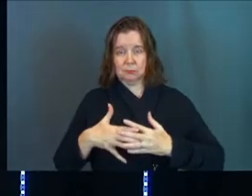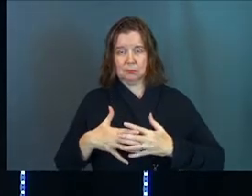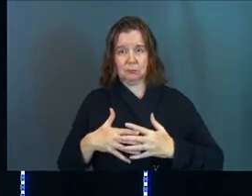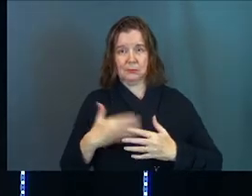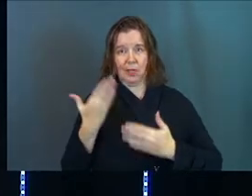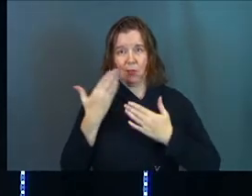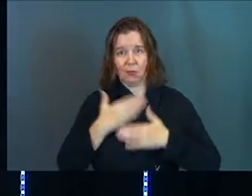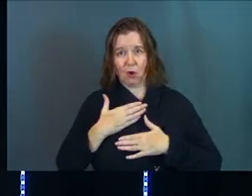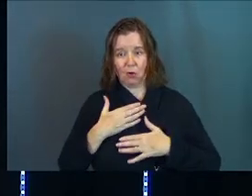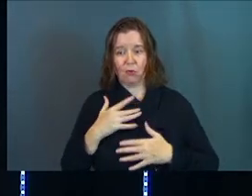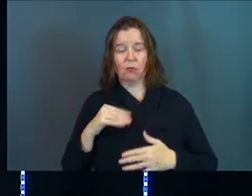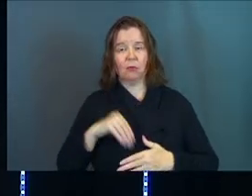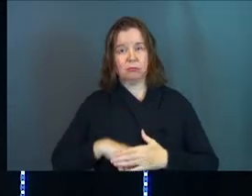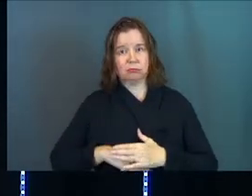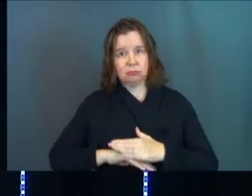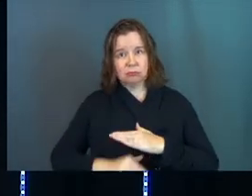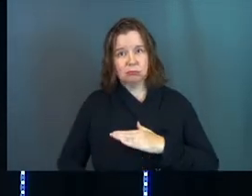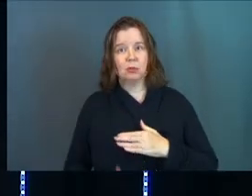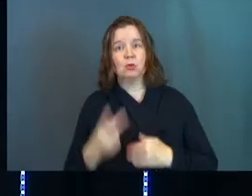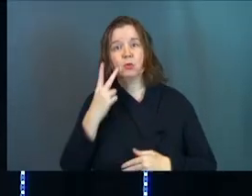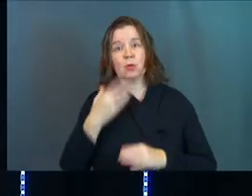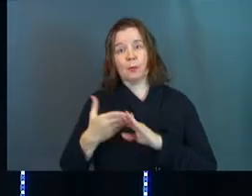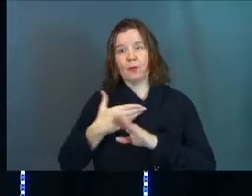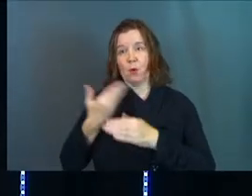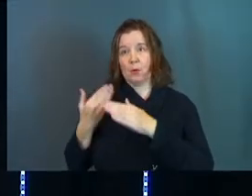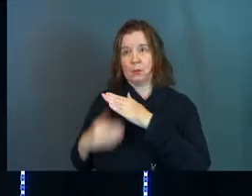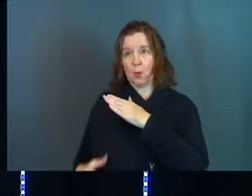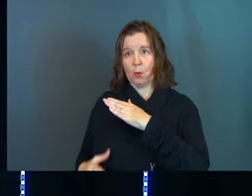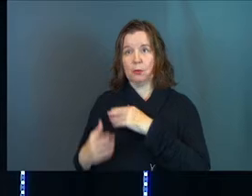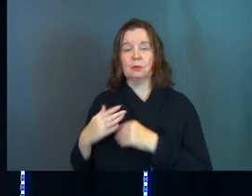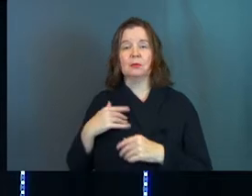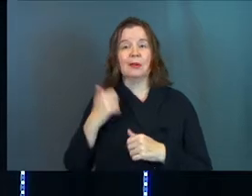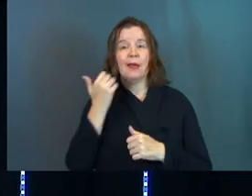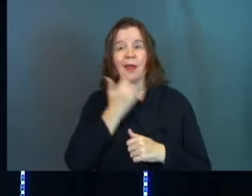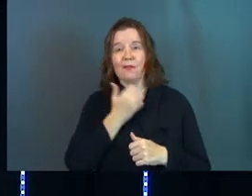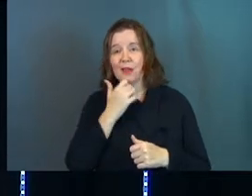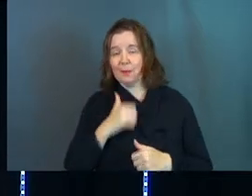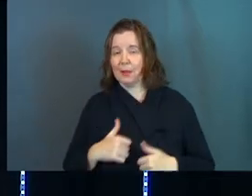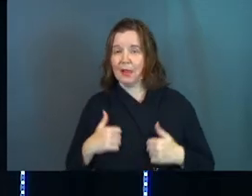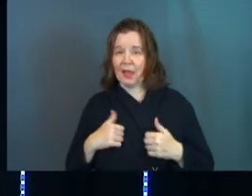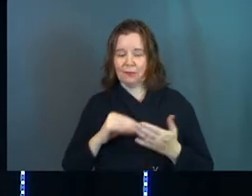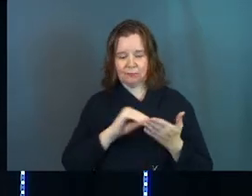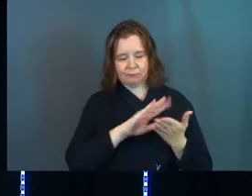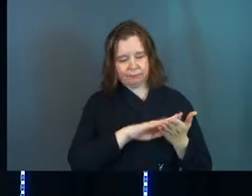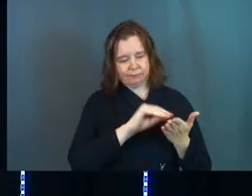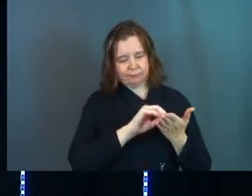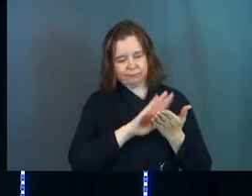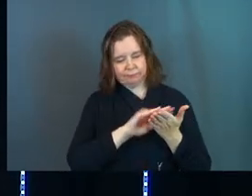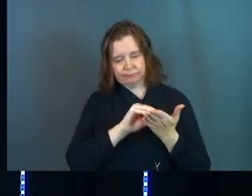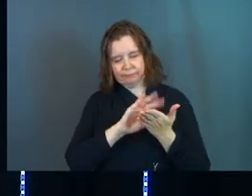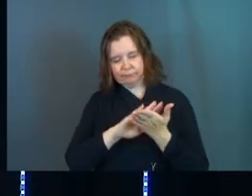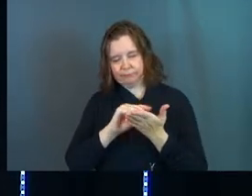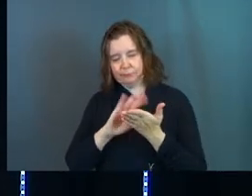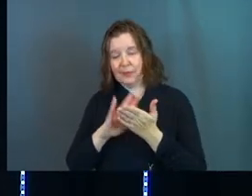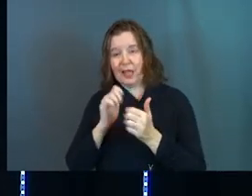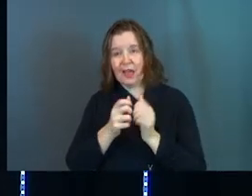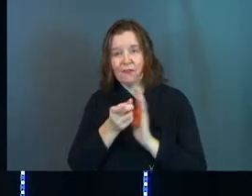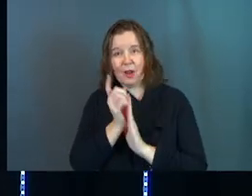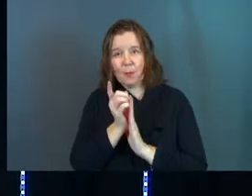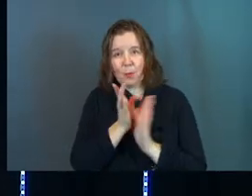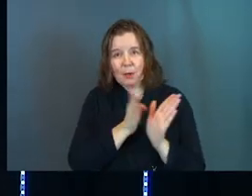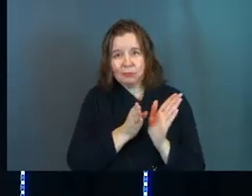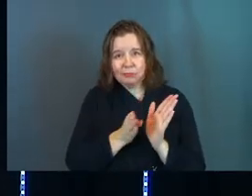together in the dark of the womb. You saw me before I was born, God. Every day of my life was recorded in your book, and every moment was laid